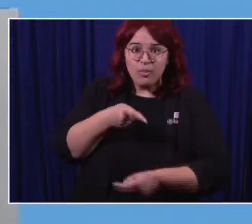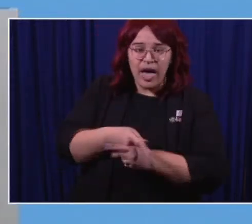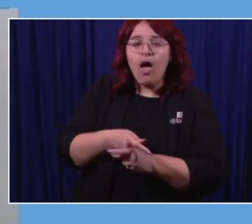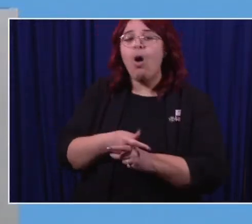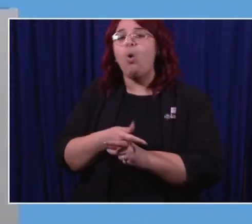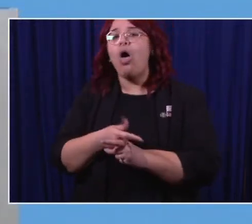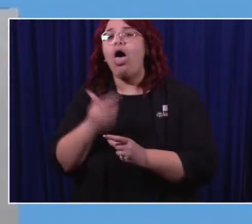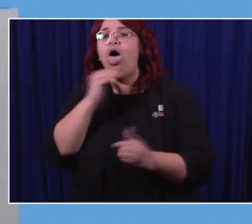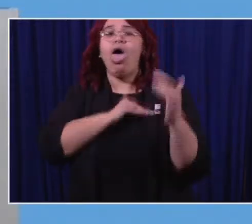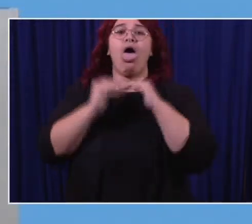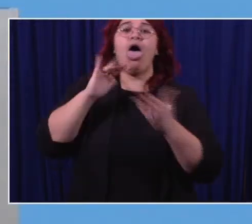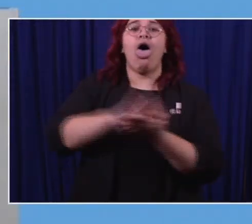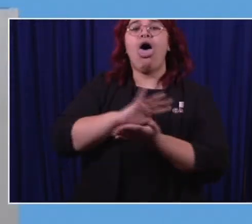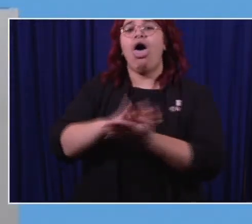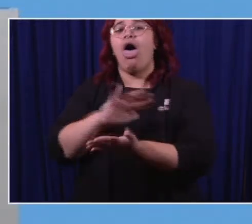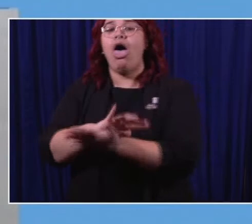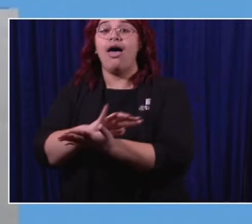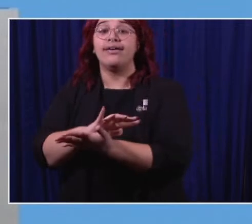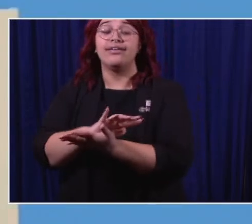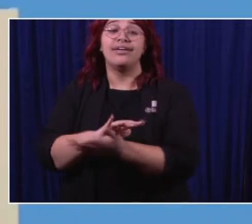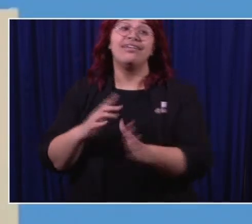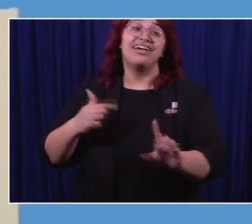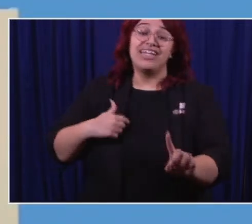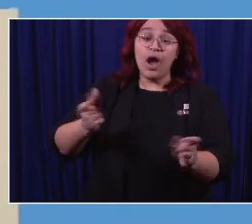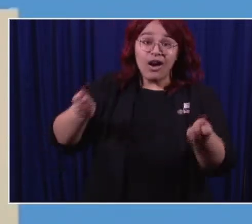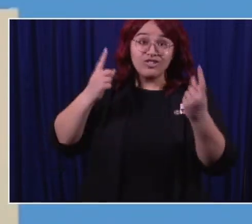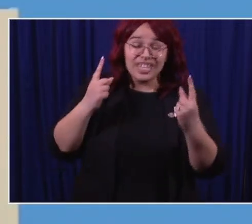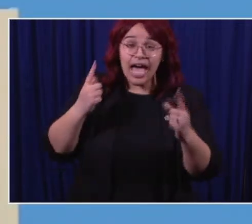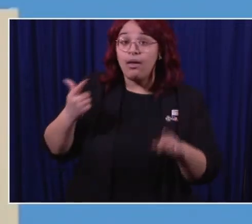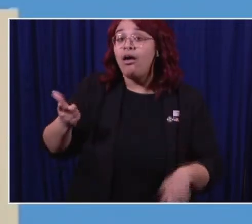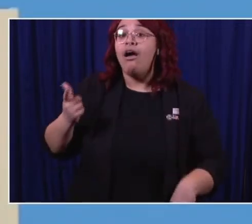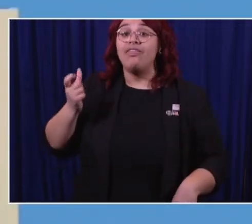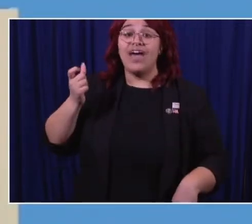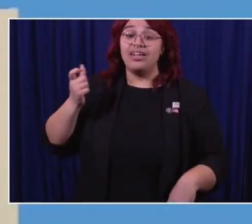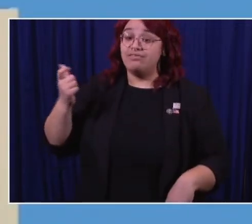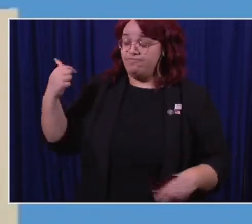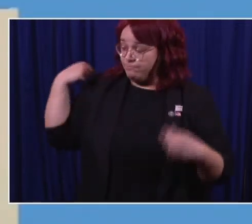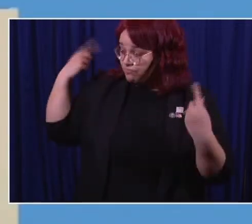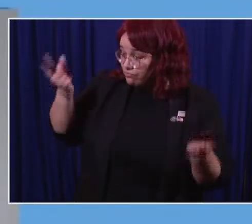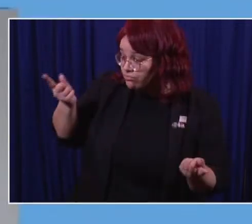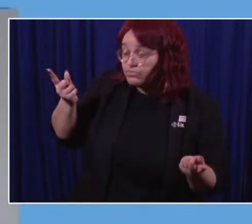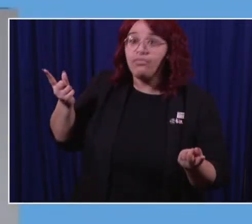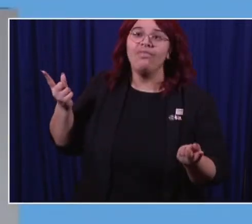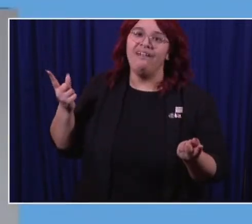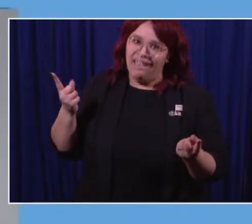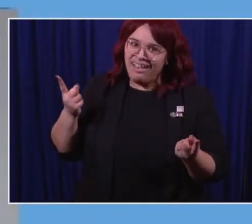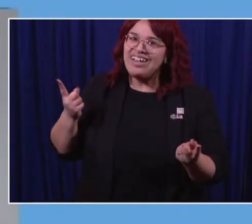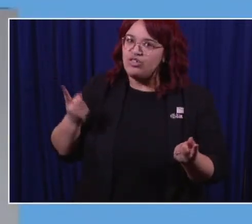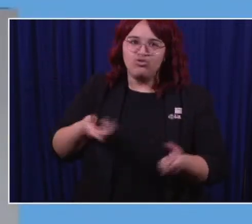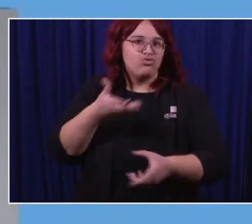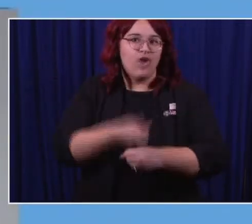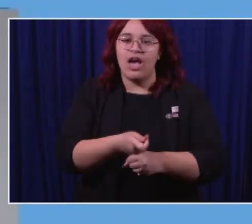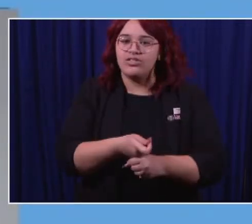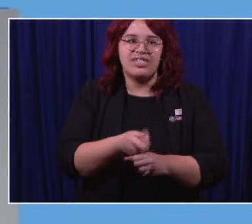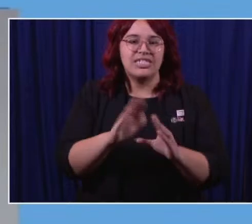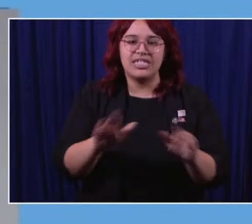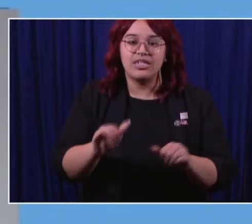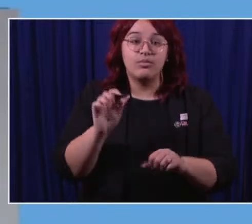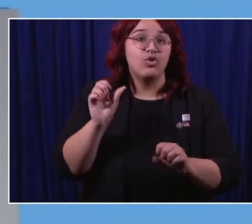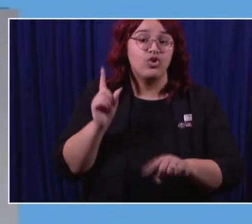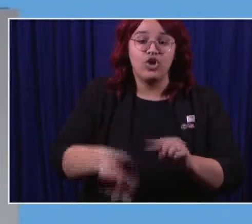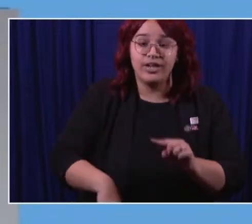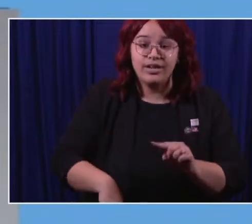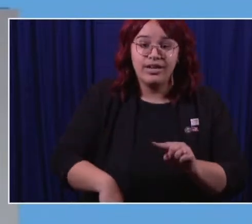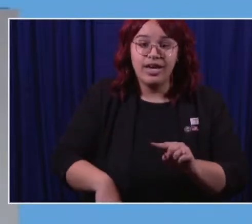We remember the Tuskegee experiment. And we remember Henrietta Lacks. We know the history